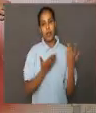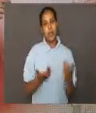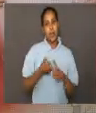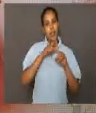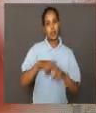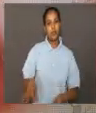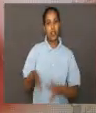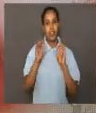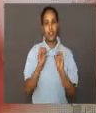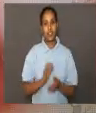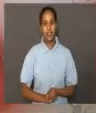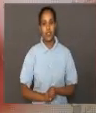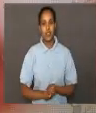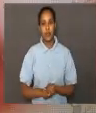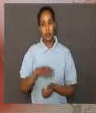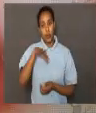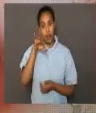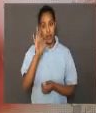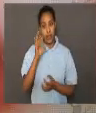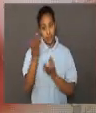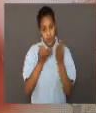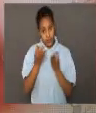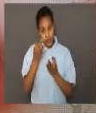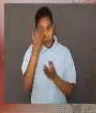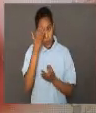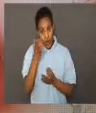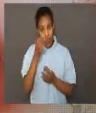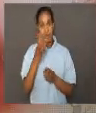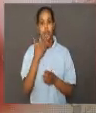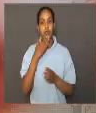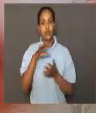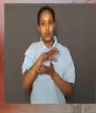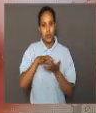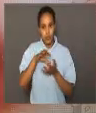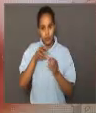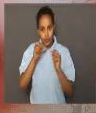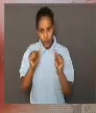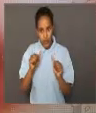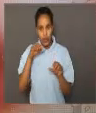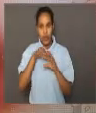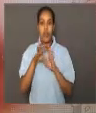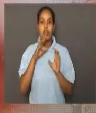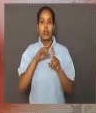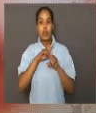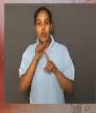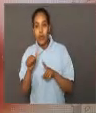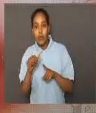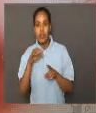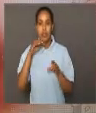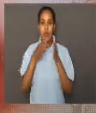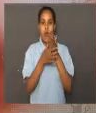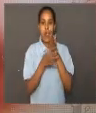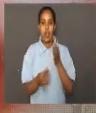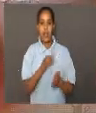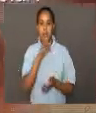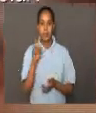Welcome back, students. Were you able to explain why sugar dissolves in water but not in